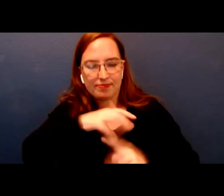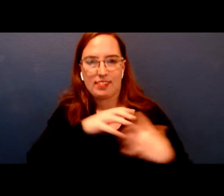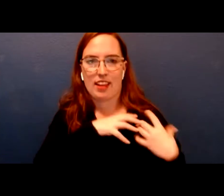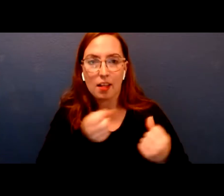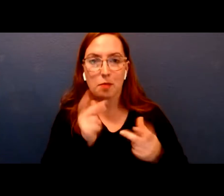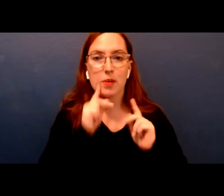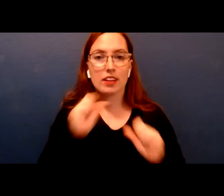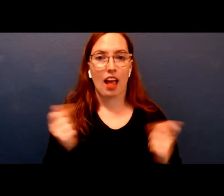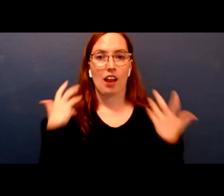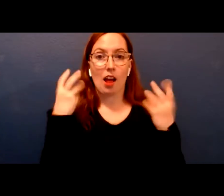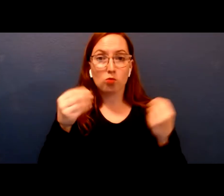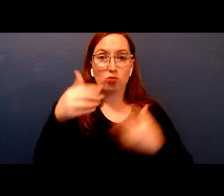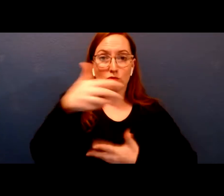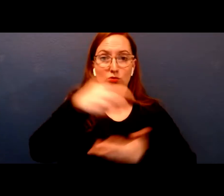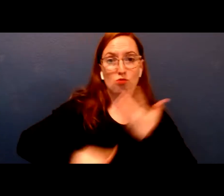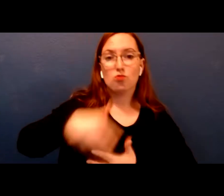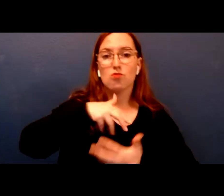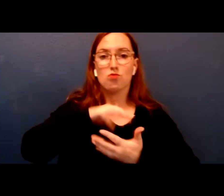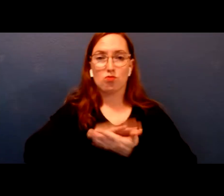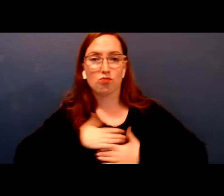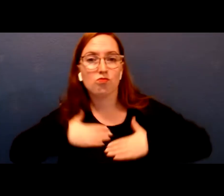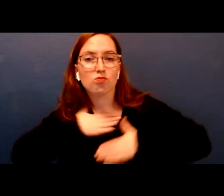and adapt to climate change in those spaces.